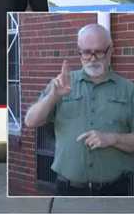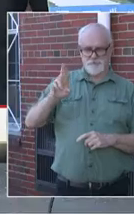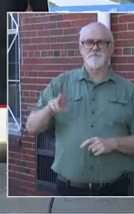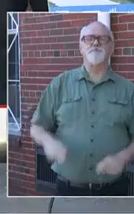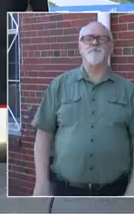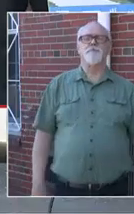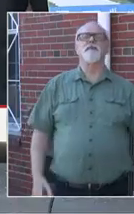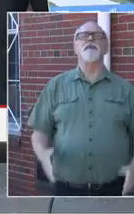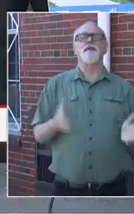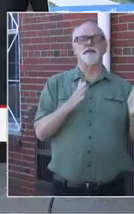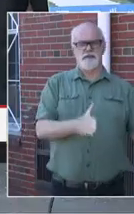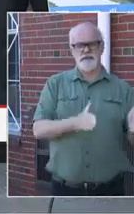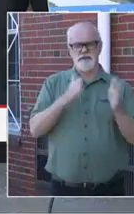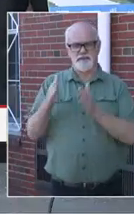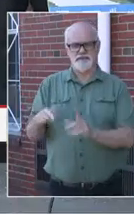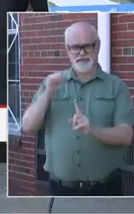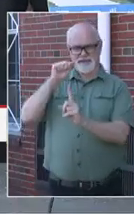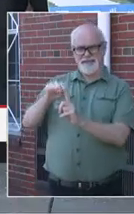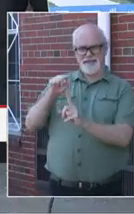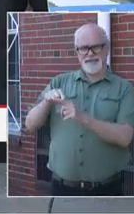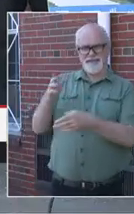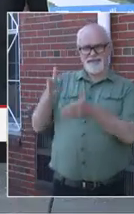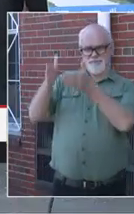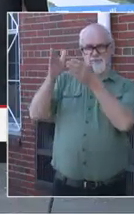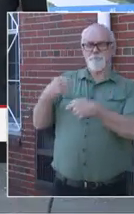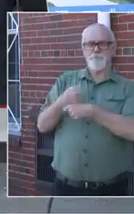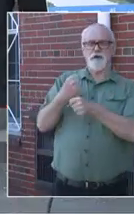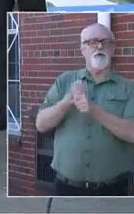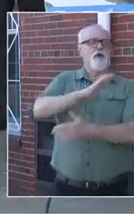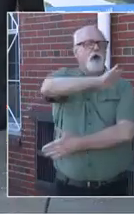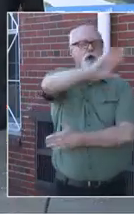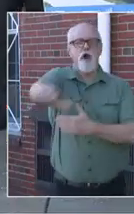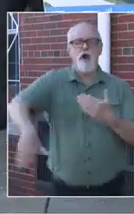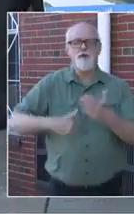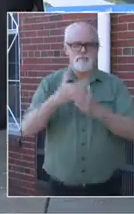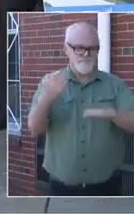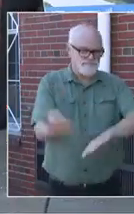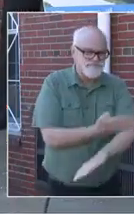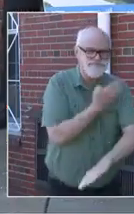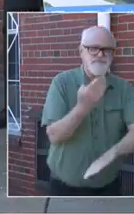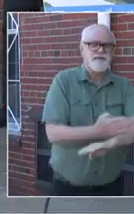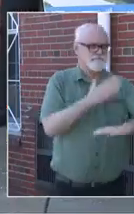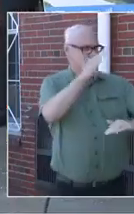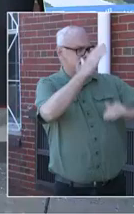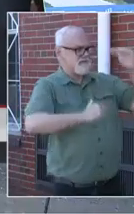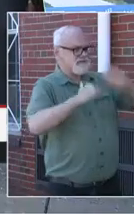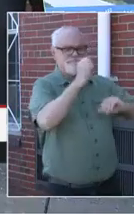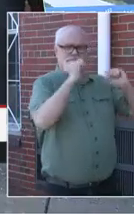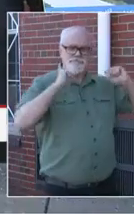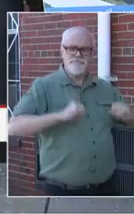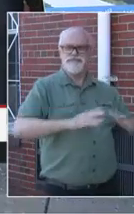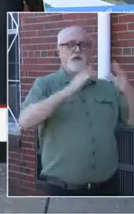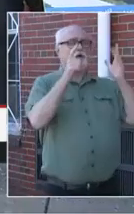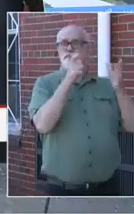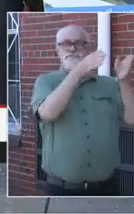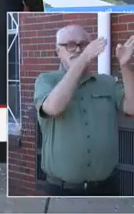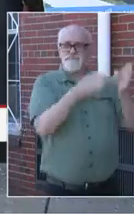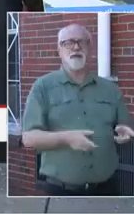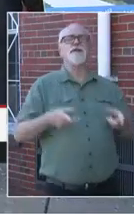The man who makes all of the renovation, construction, joy in buildings happen is here, Delano Hunter, Director